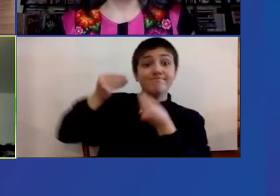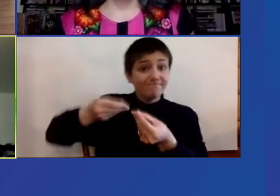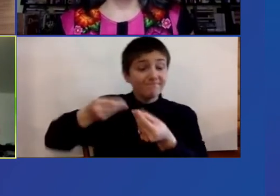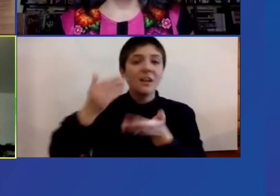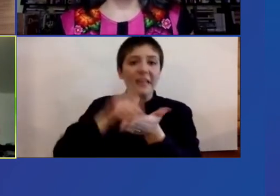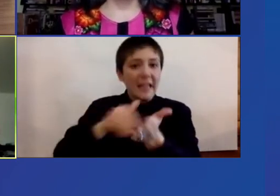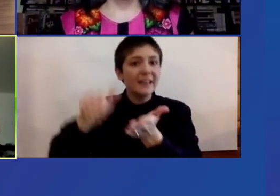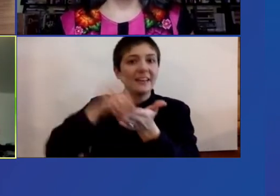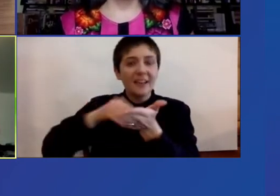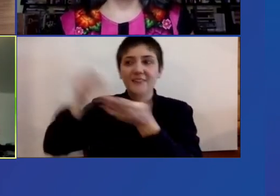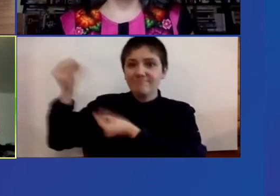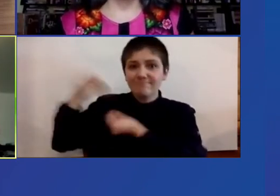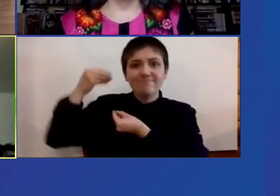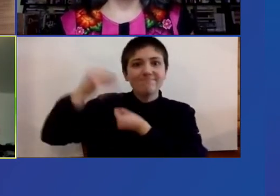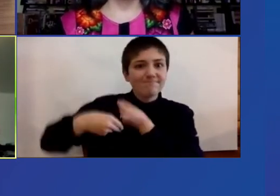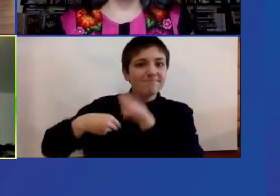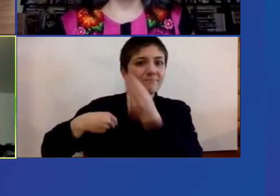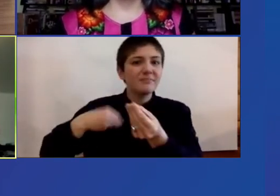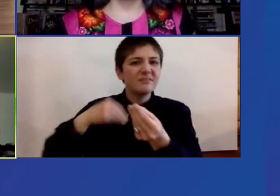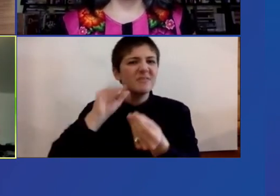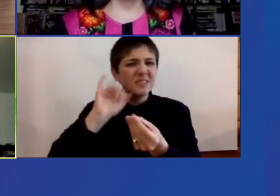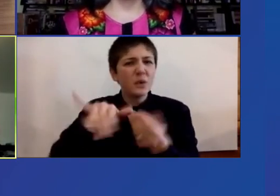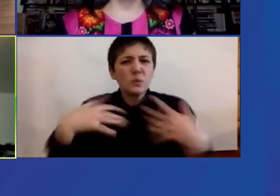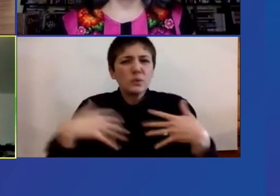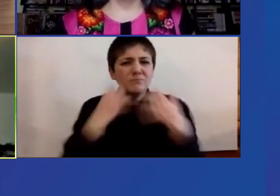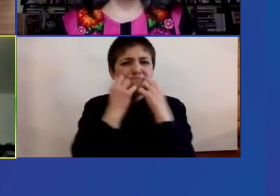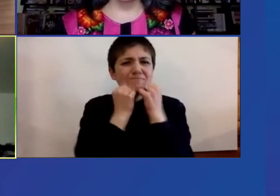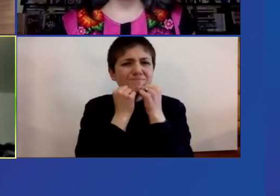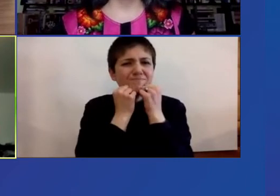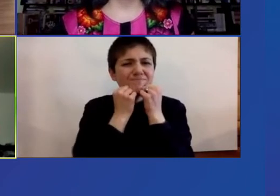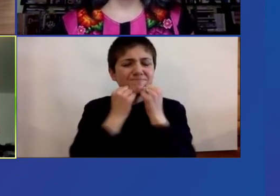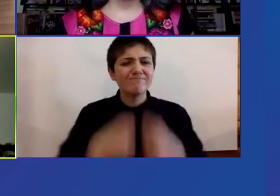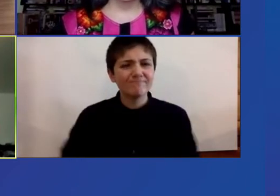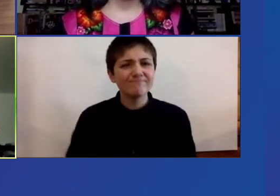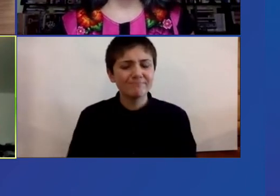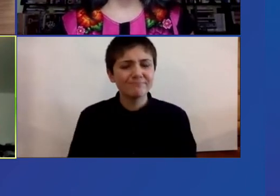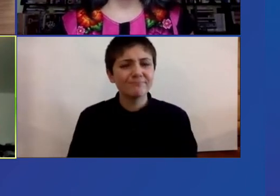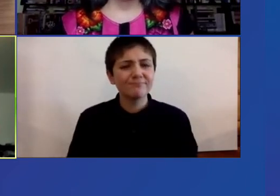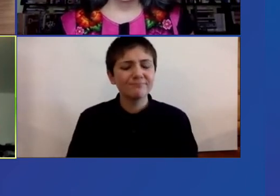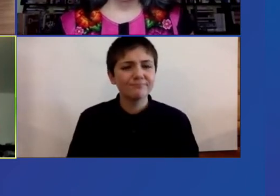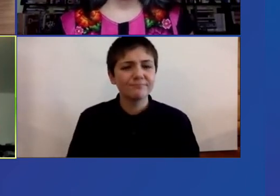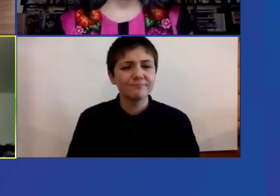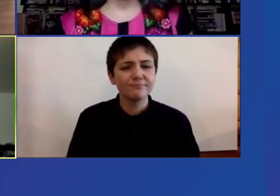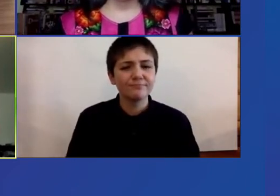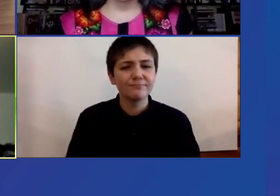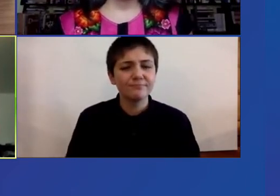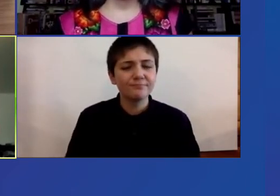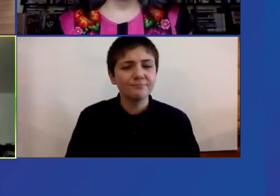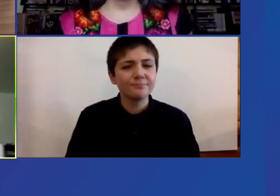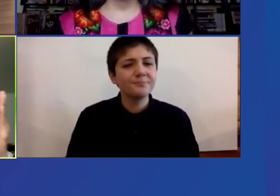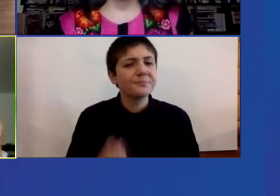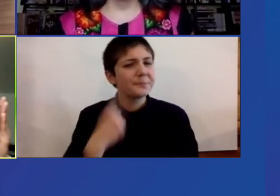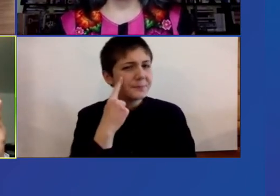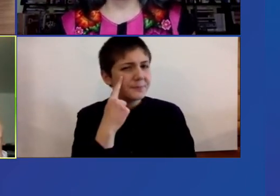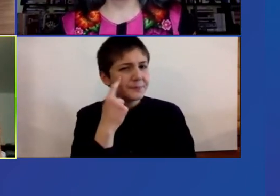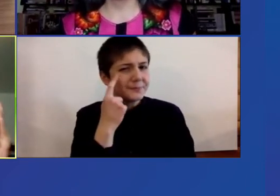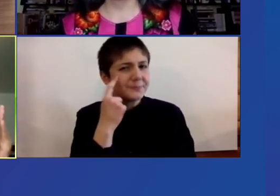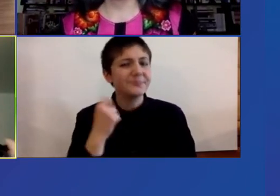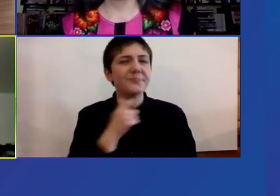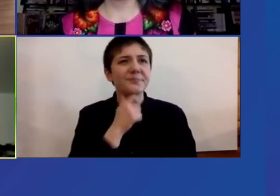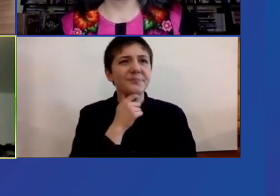them sacred. And I think that this is, if we